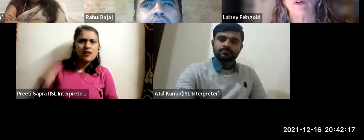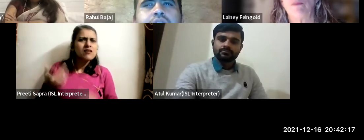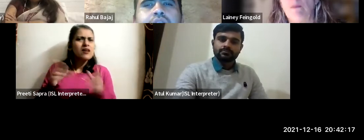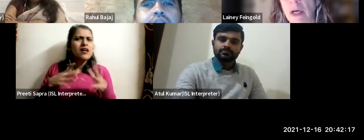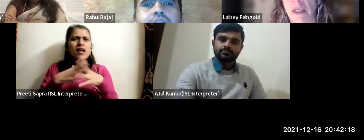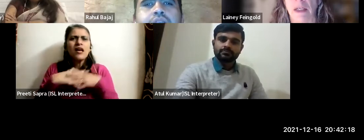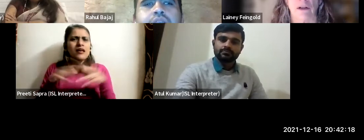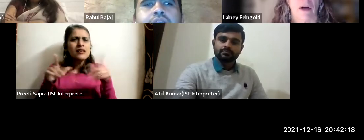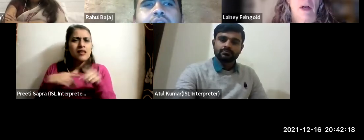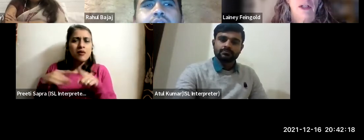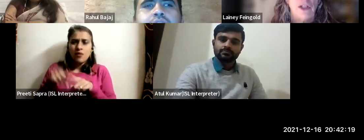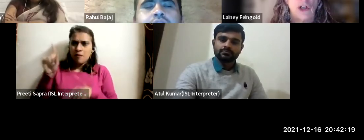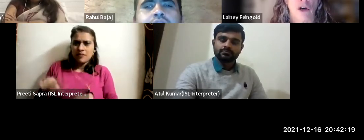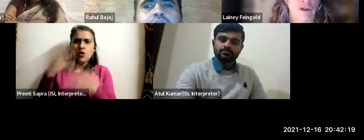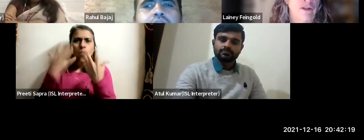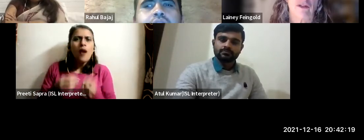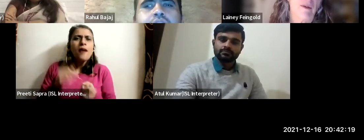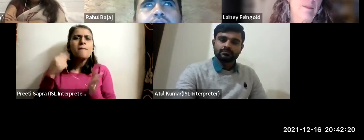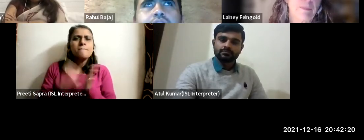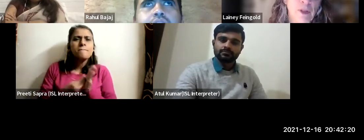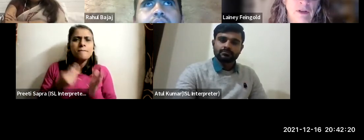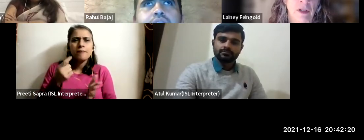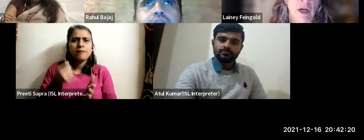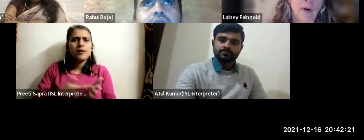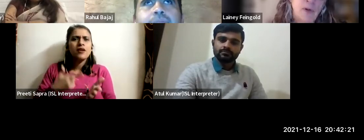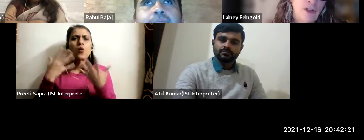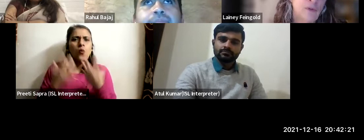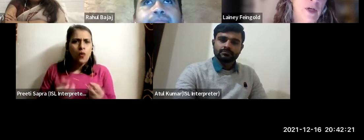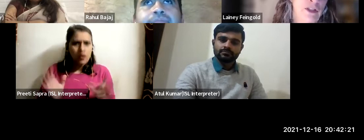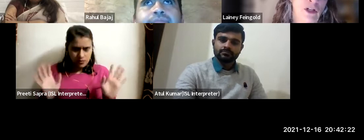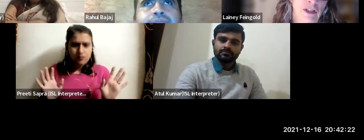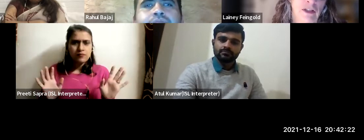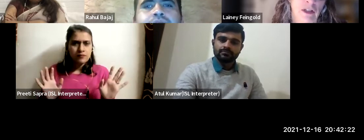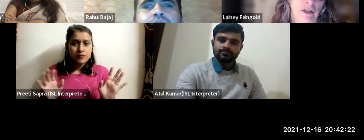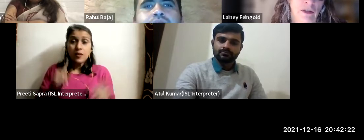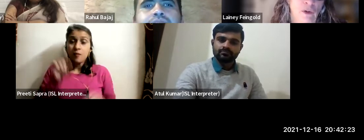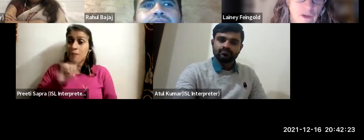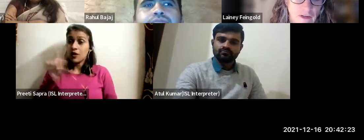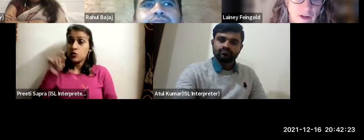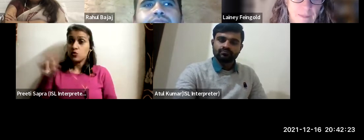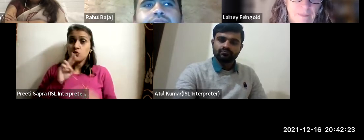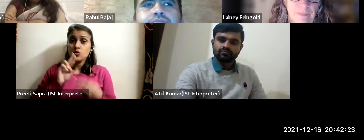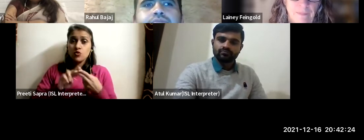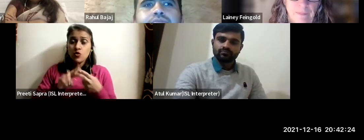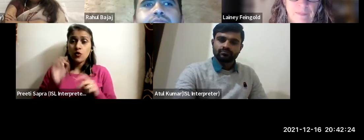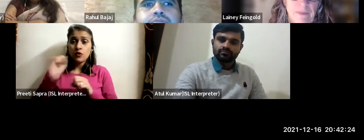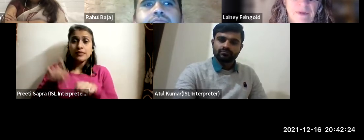somebody who wants money or, just some burden. But when you went and talked to the court